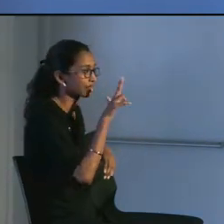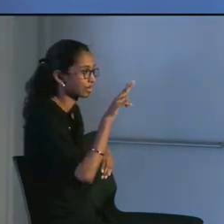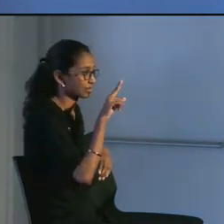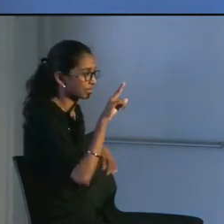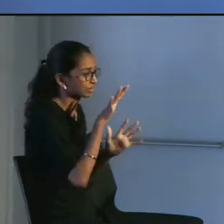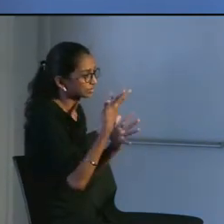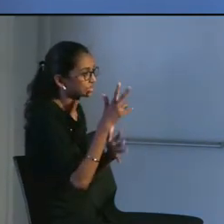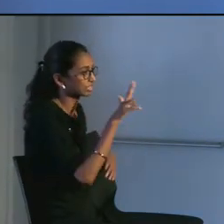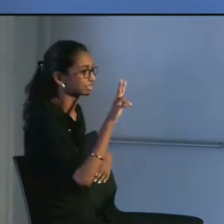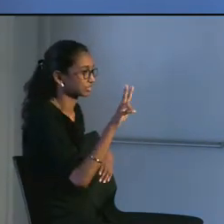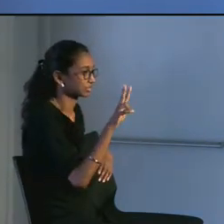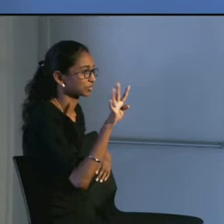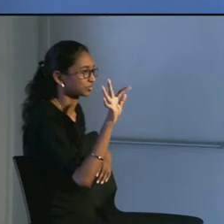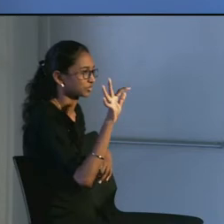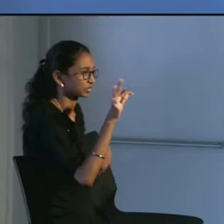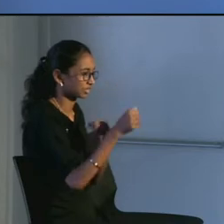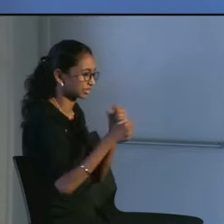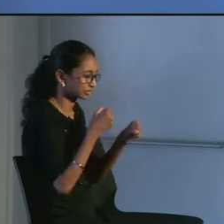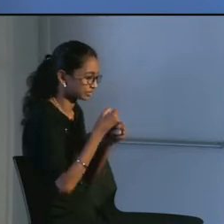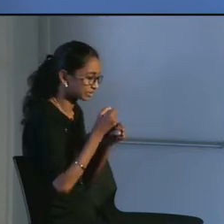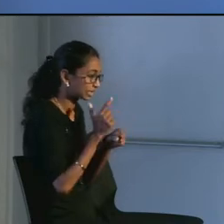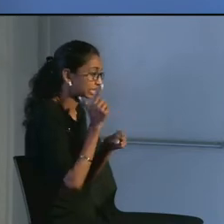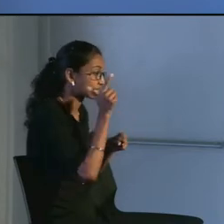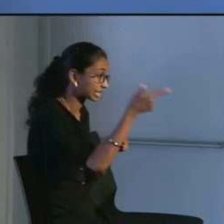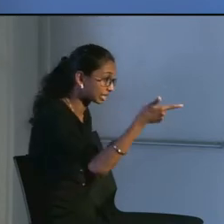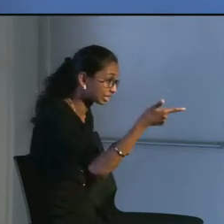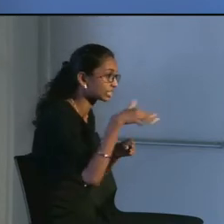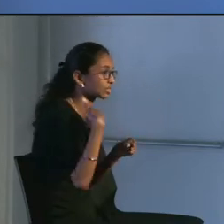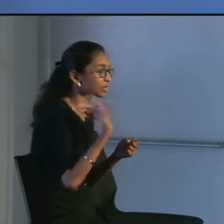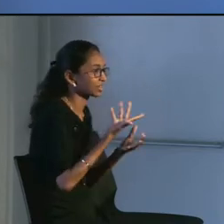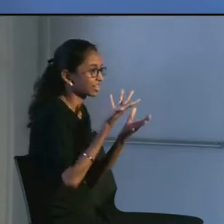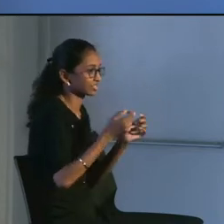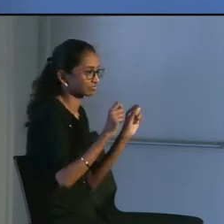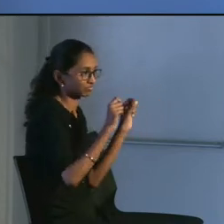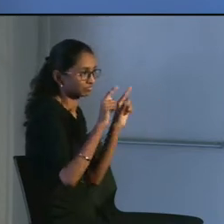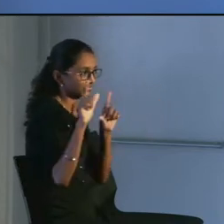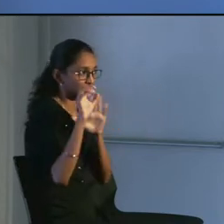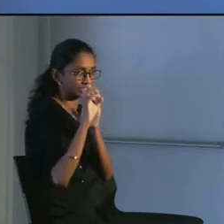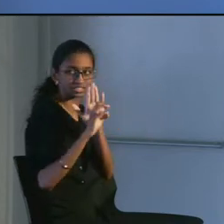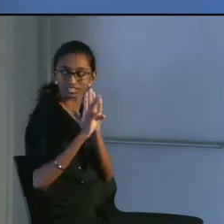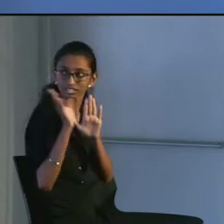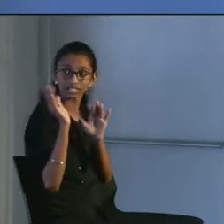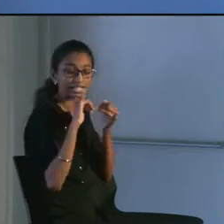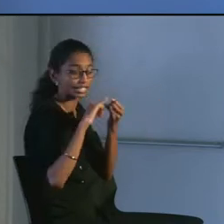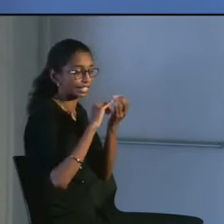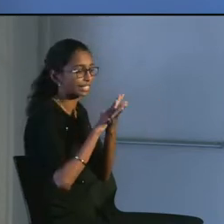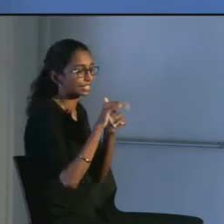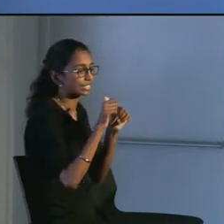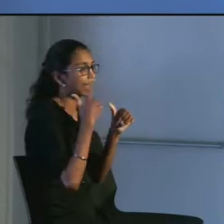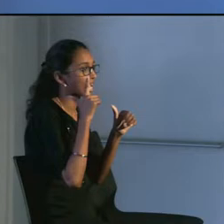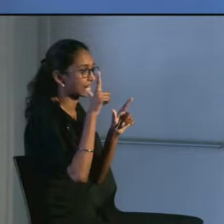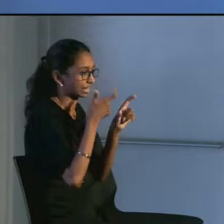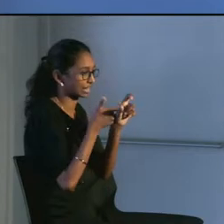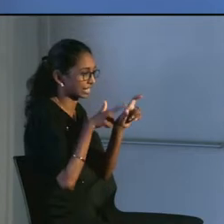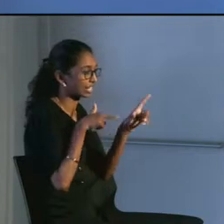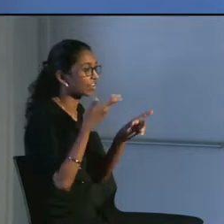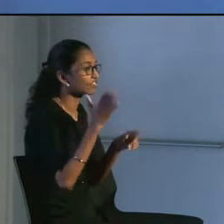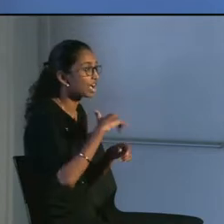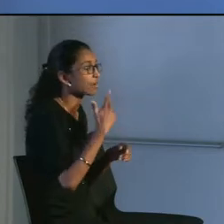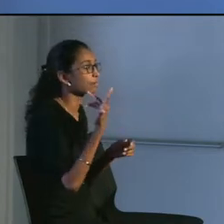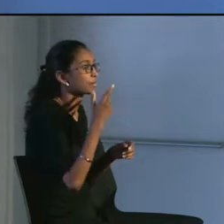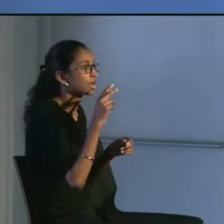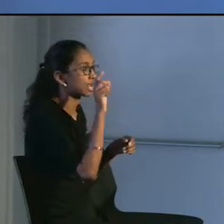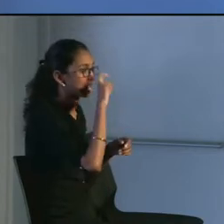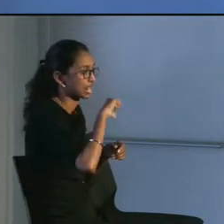and 40 years later, we have this image, which is by an artist called Shaili from Nepal. She's